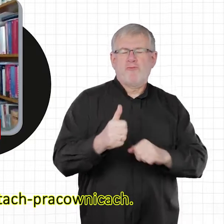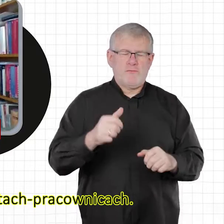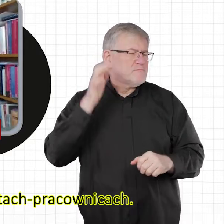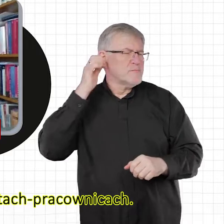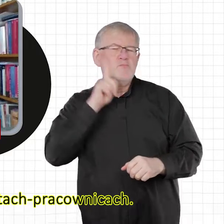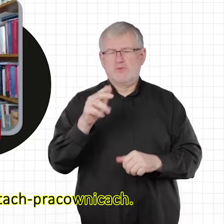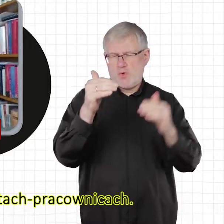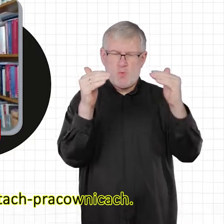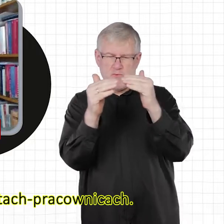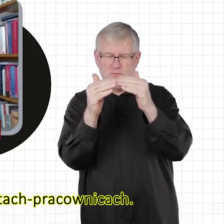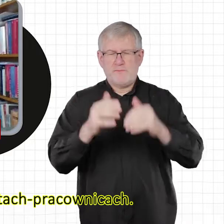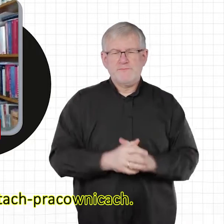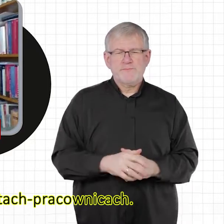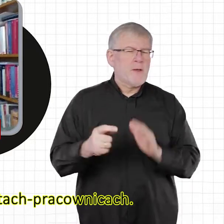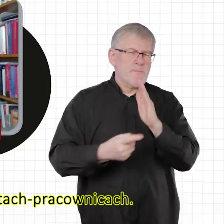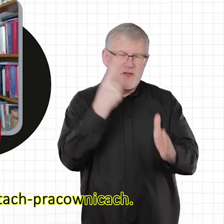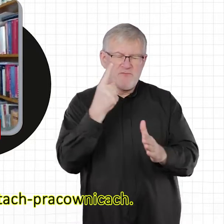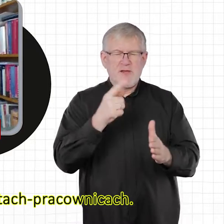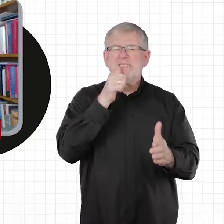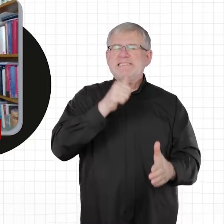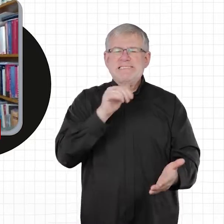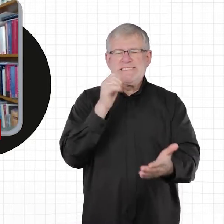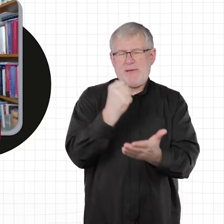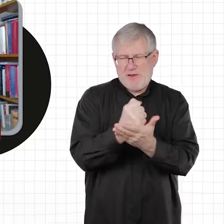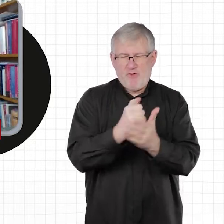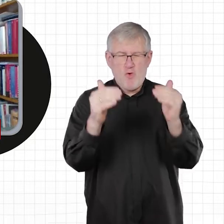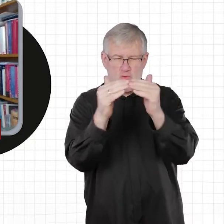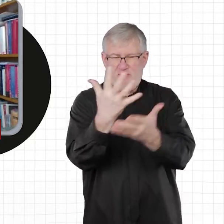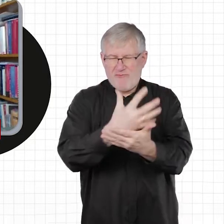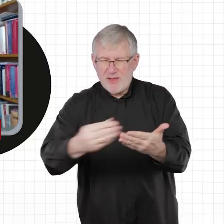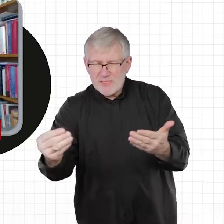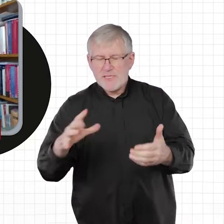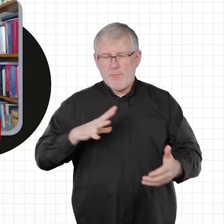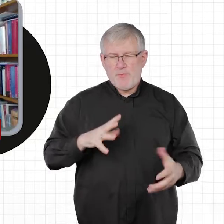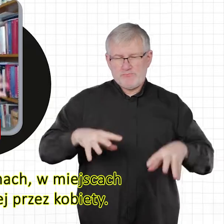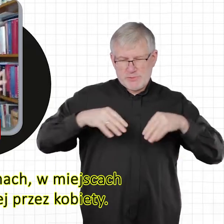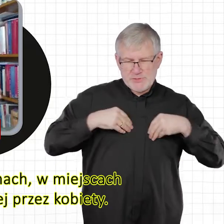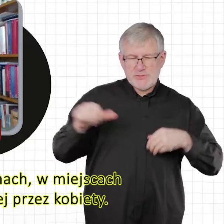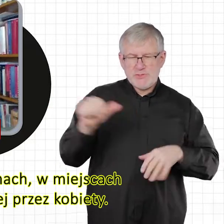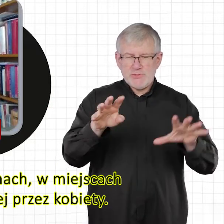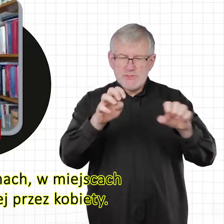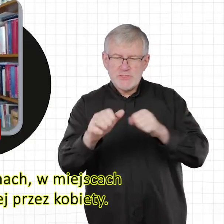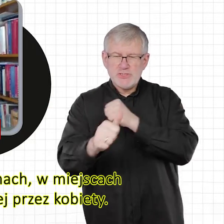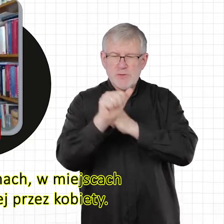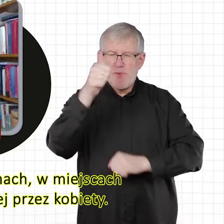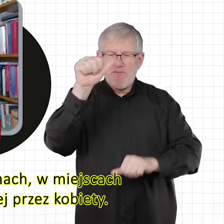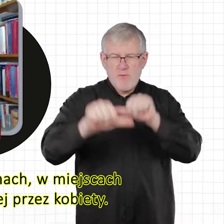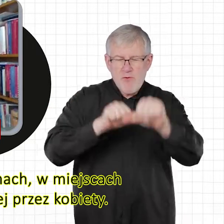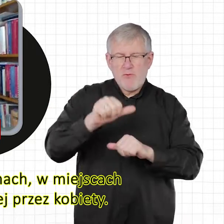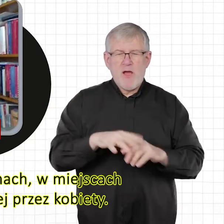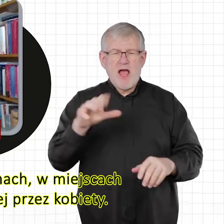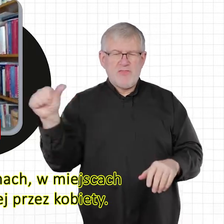about women who were working as employees somewhere, housewives, child carers, everybody, 90% of women walked